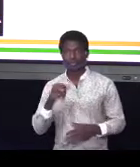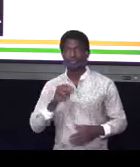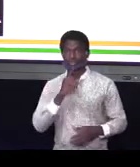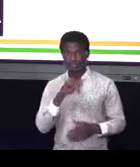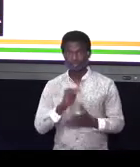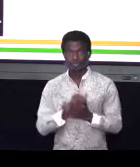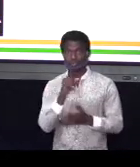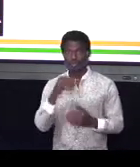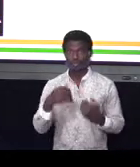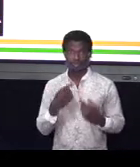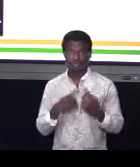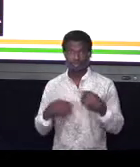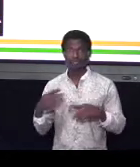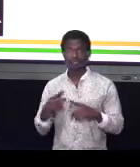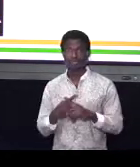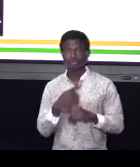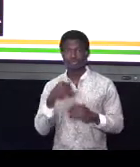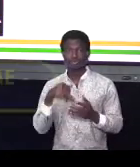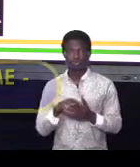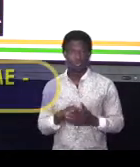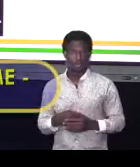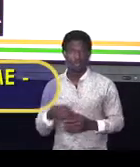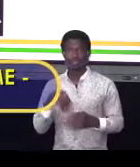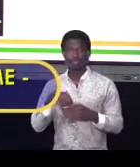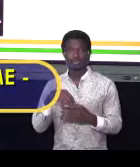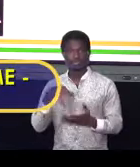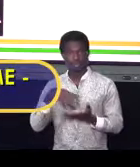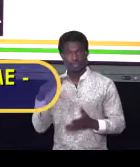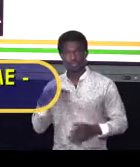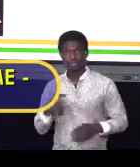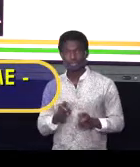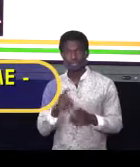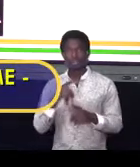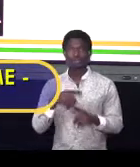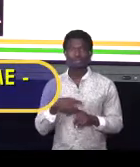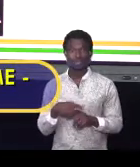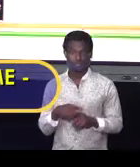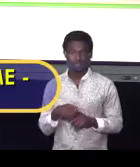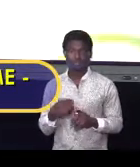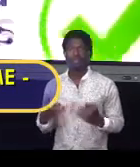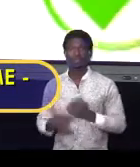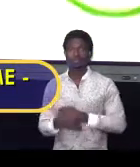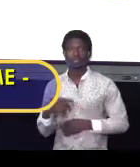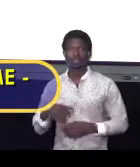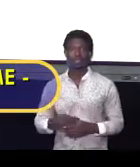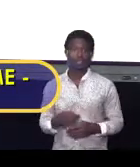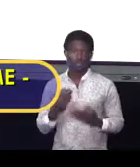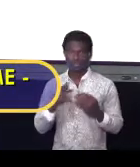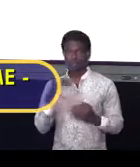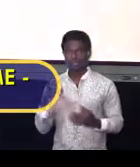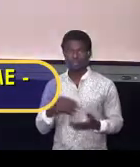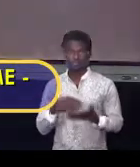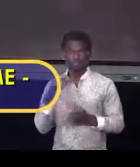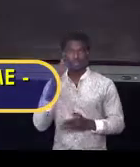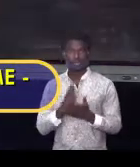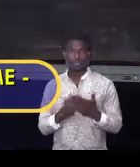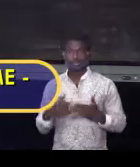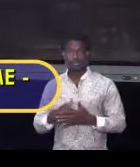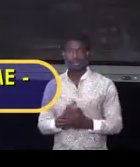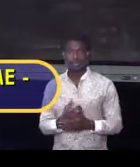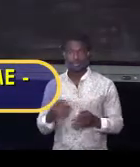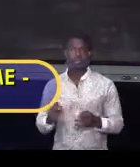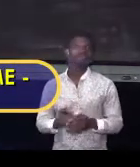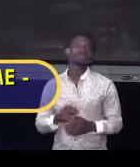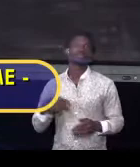and I'm sure that you have come across fractions at some point in your learning journey, but perhaps today you will learn something new. But as is our